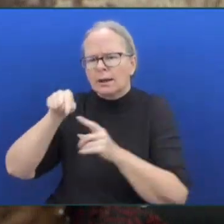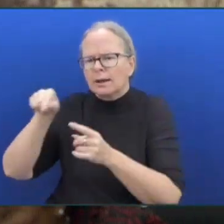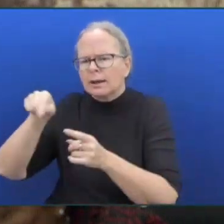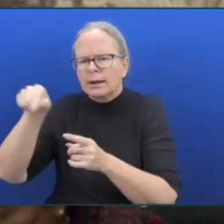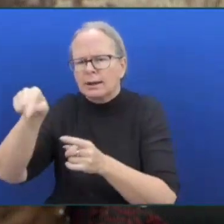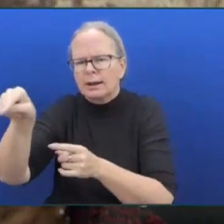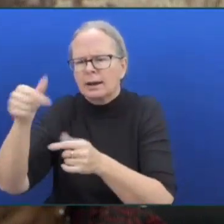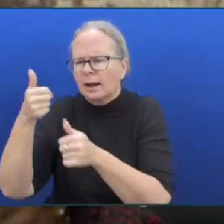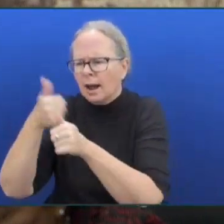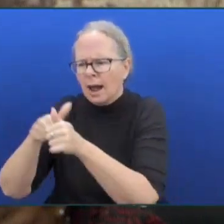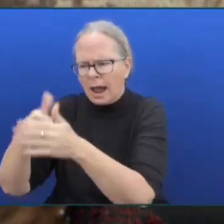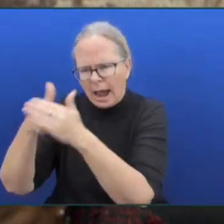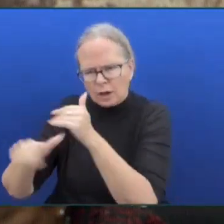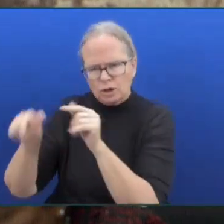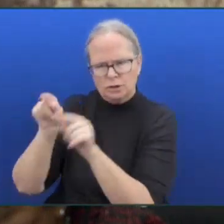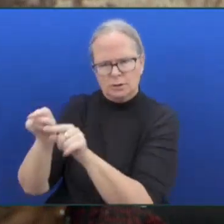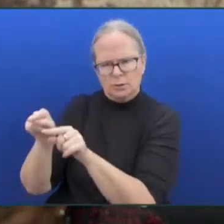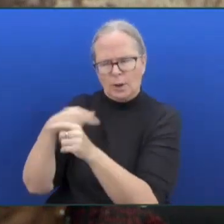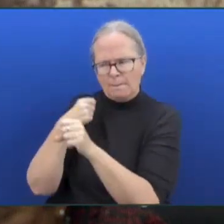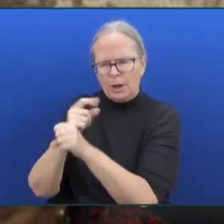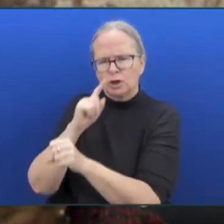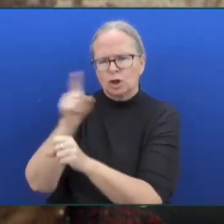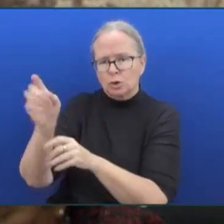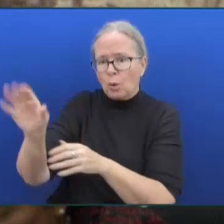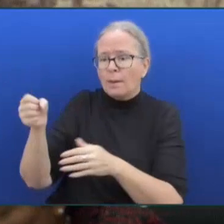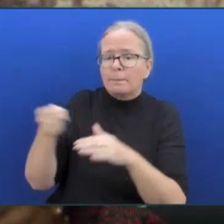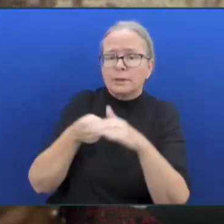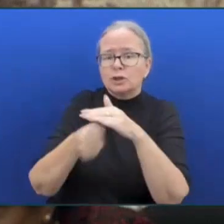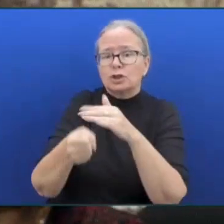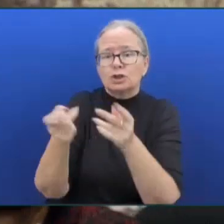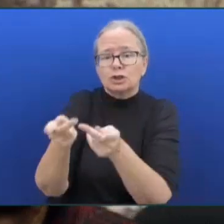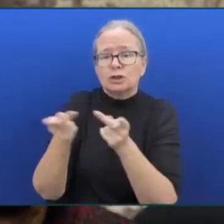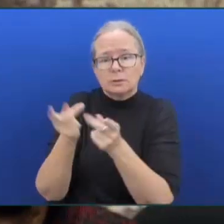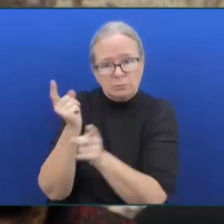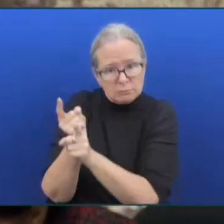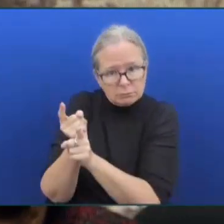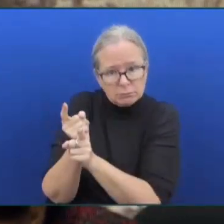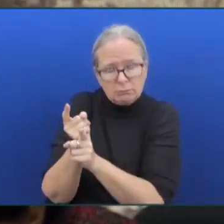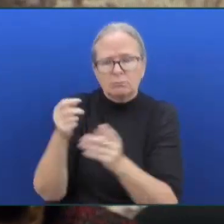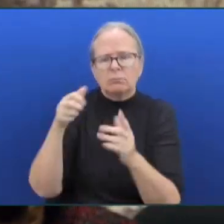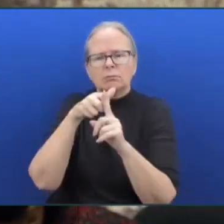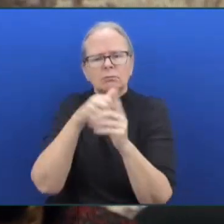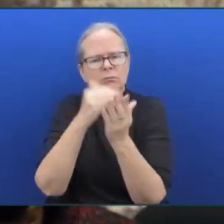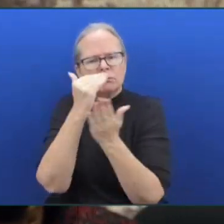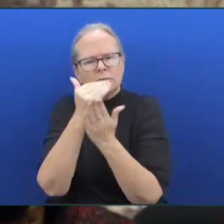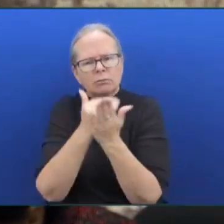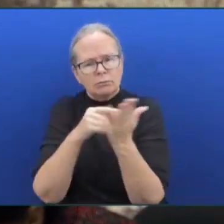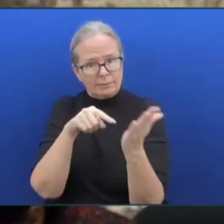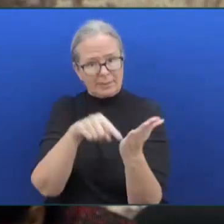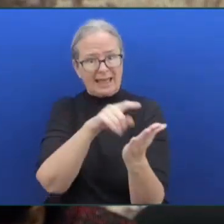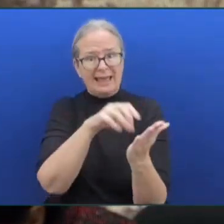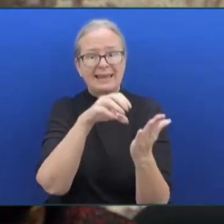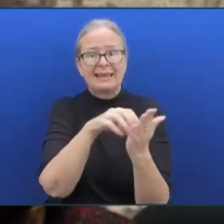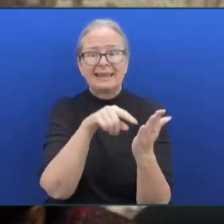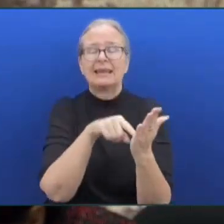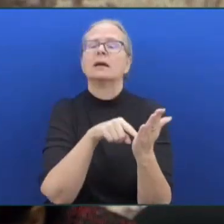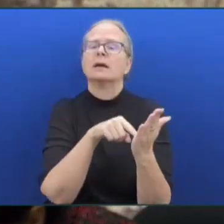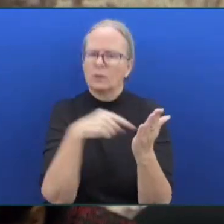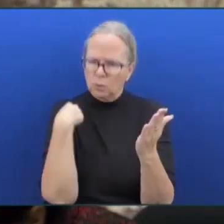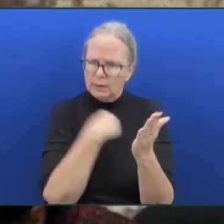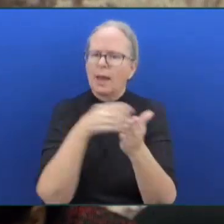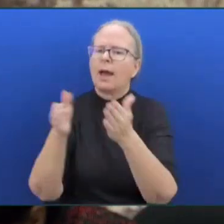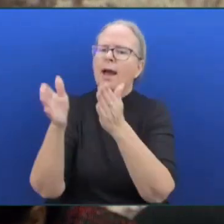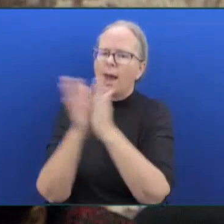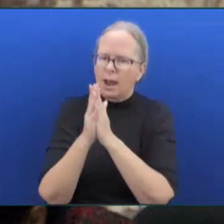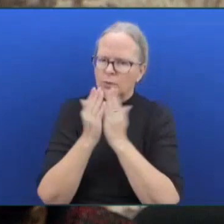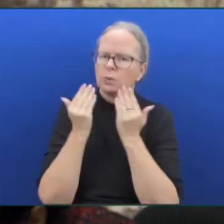audit that the member is talking about, Honourable Speaker, was one that we initiated because we were so concerned about